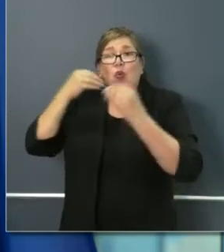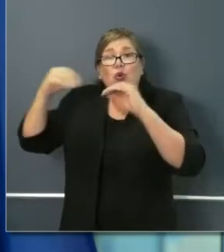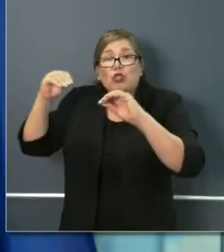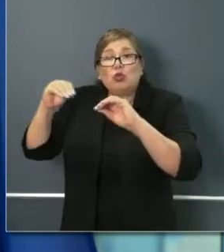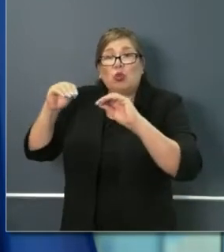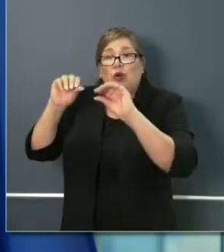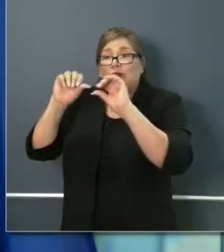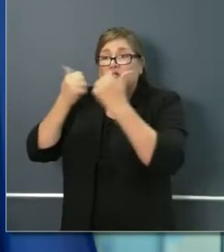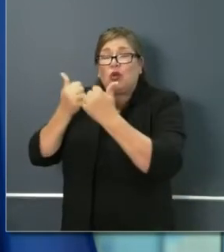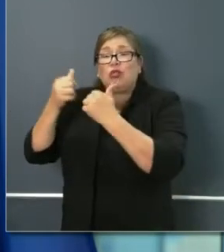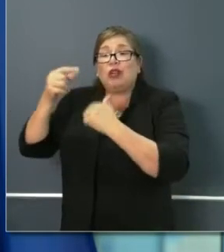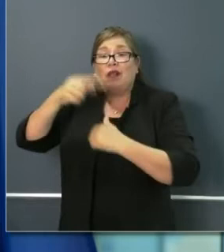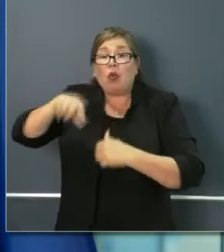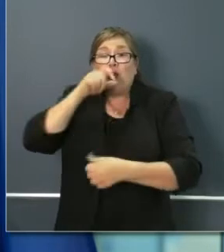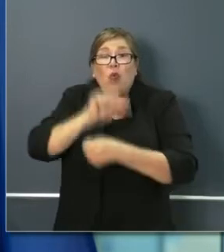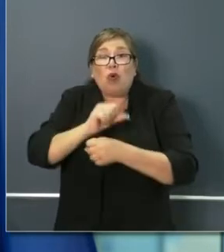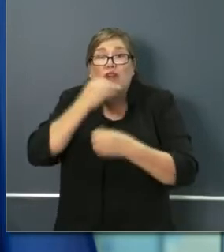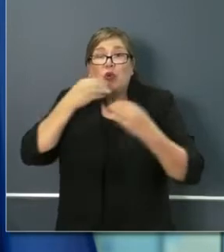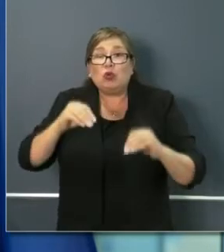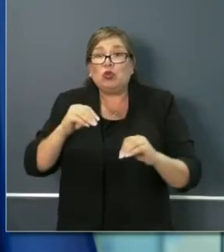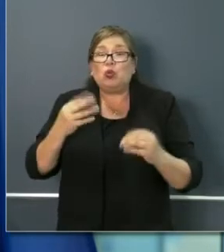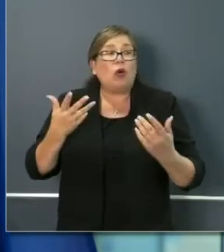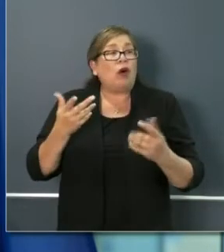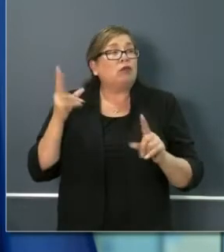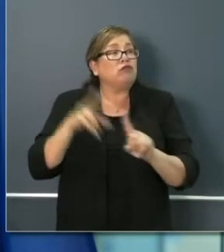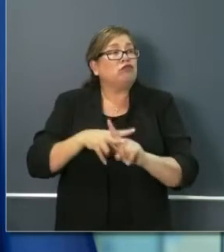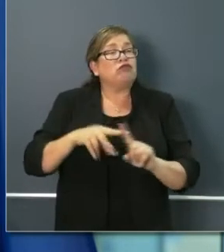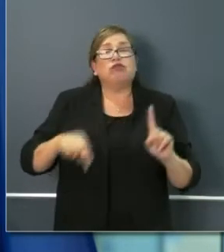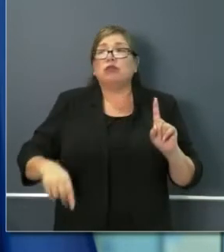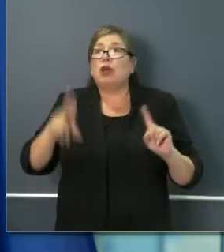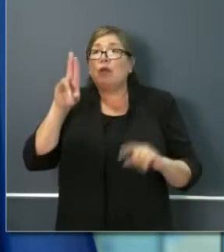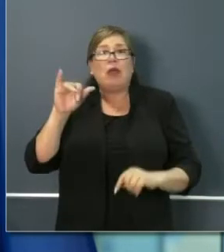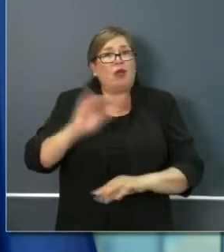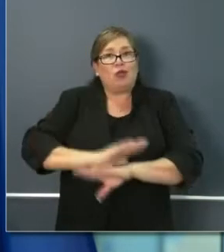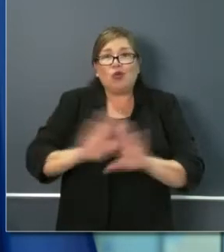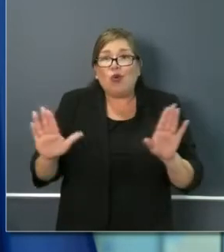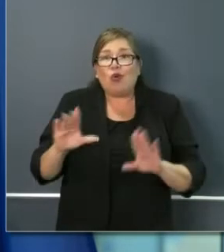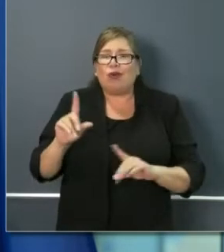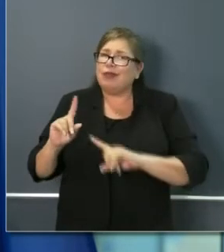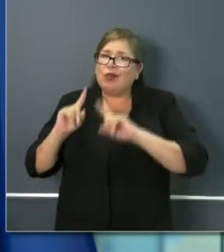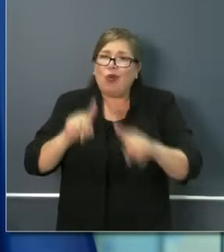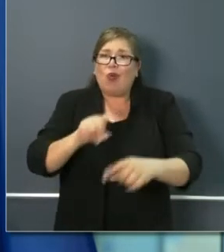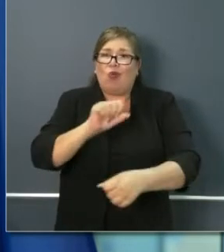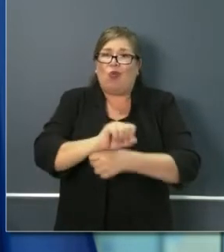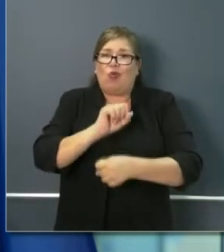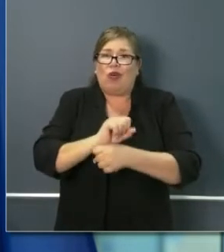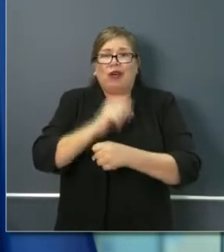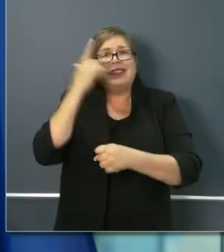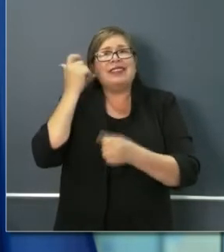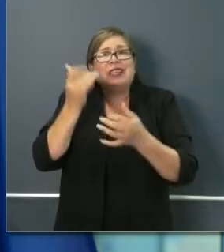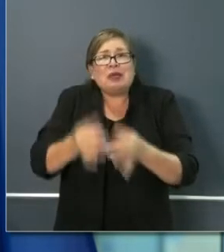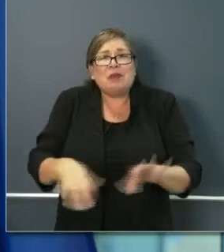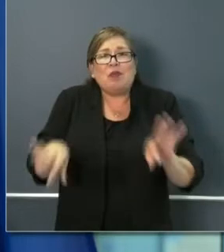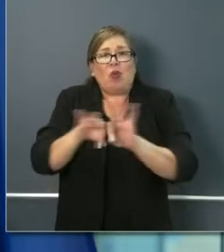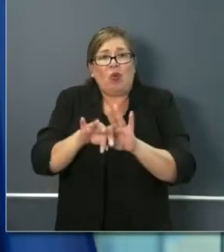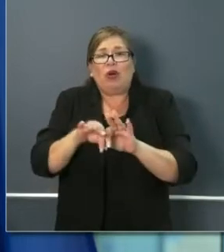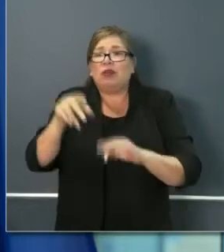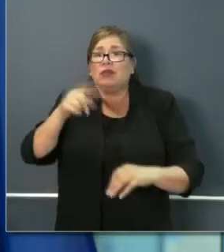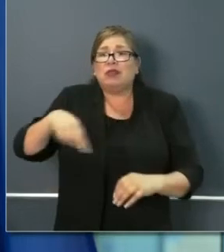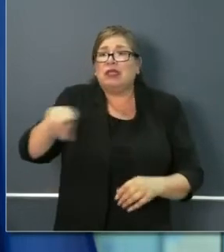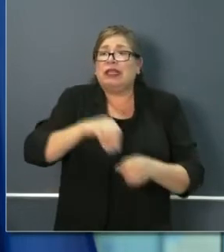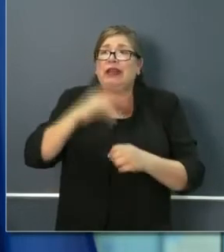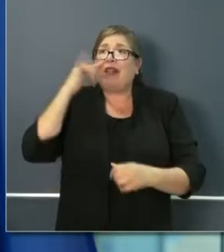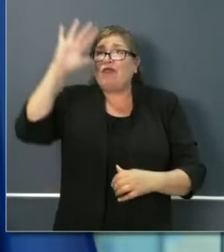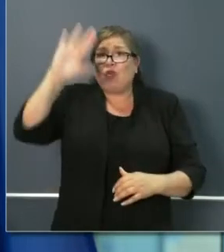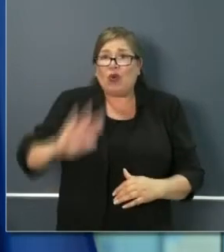quite literally now putting their lives on the line to make sure that they meet the essential needs of Californians all up and